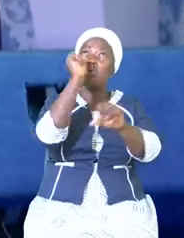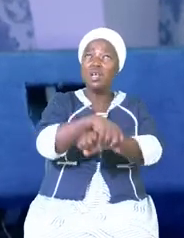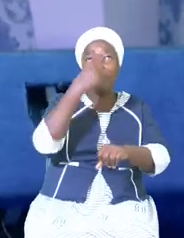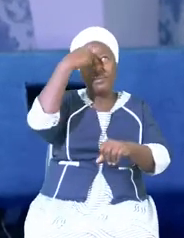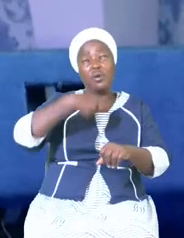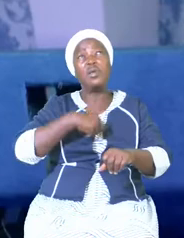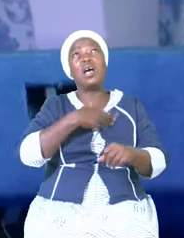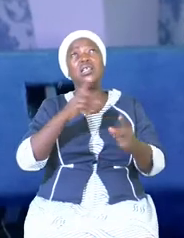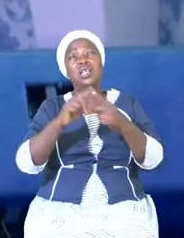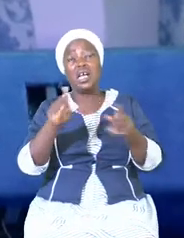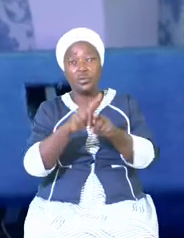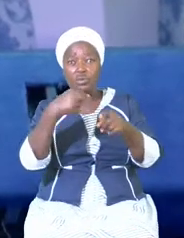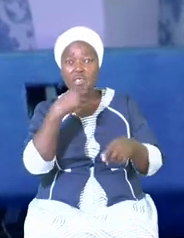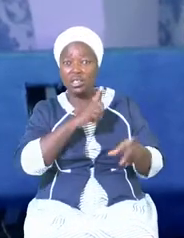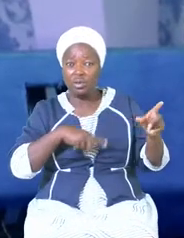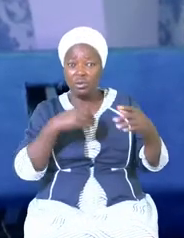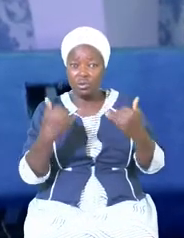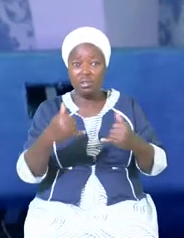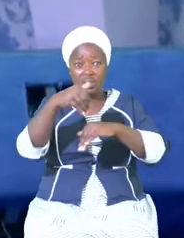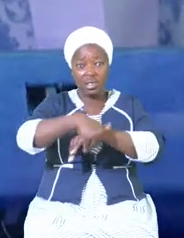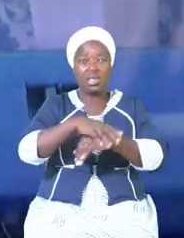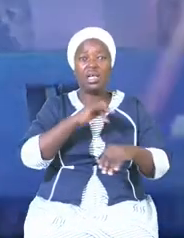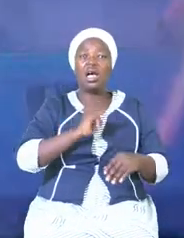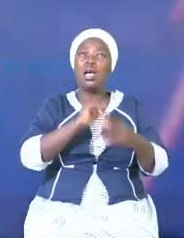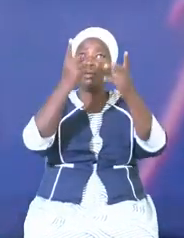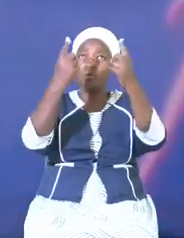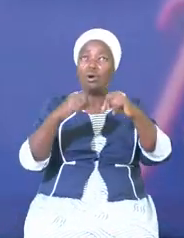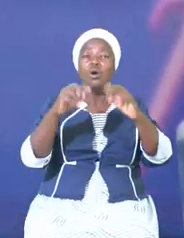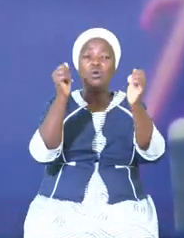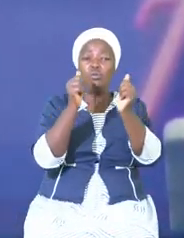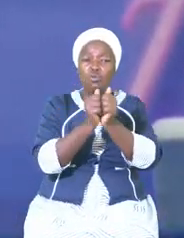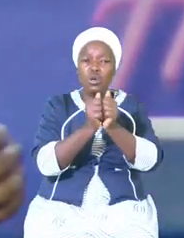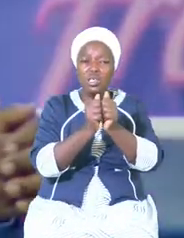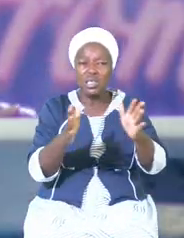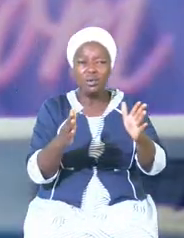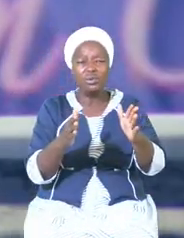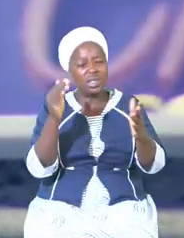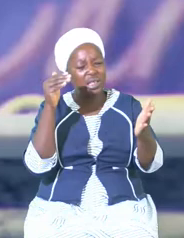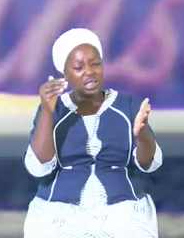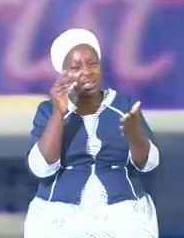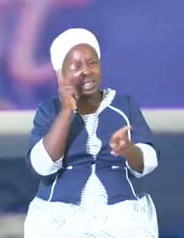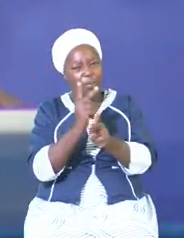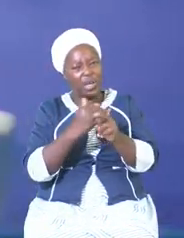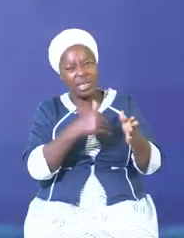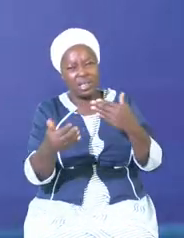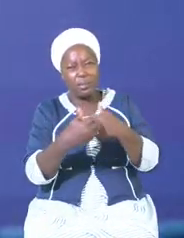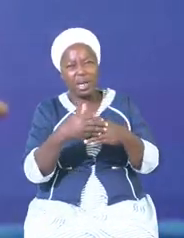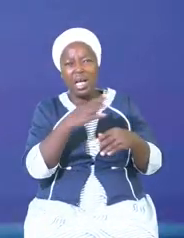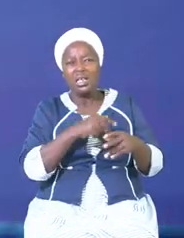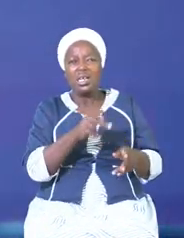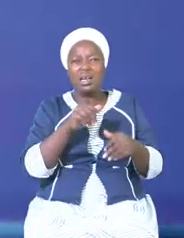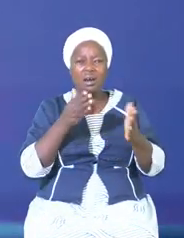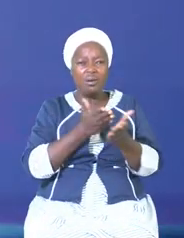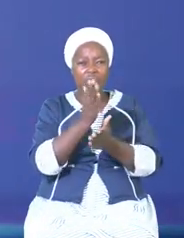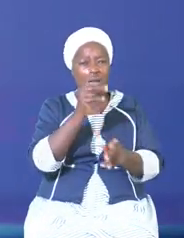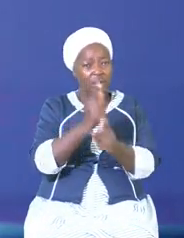Lord tonight, I come with unreserved attitude. The Lord himself will